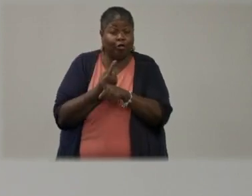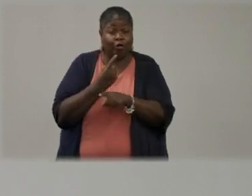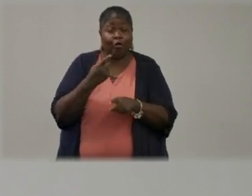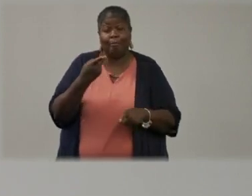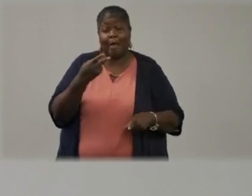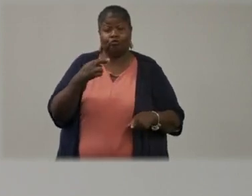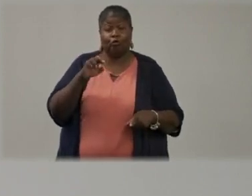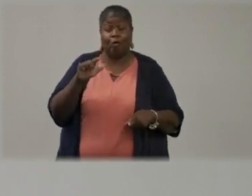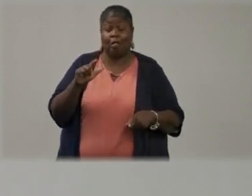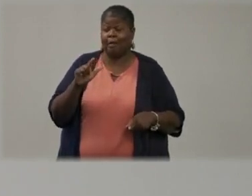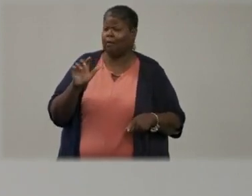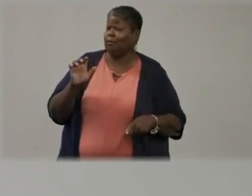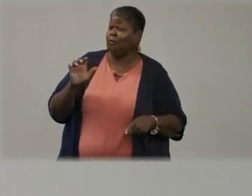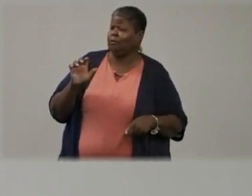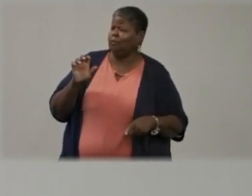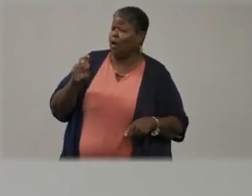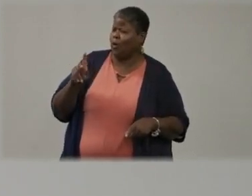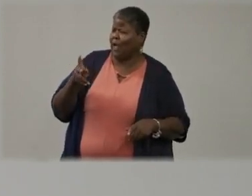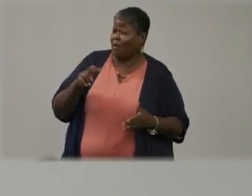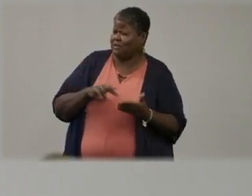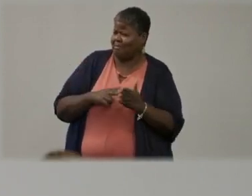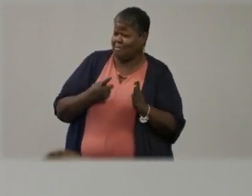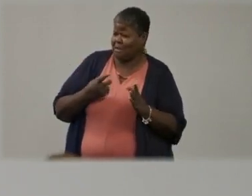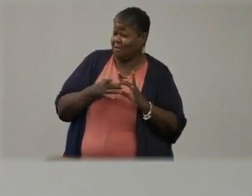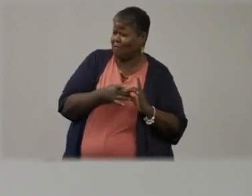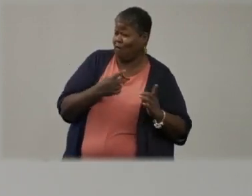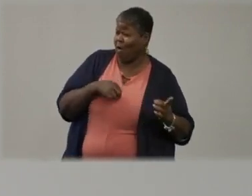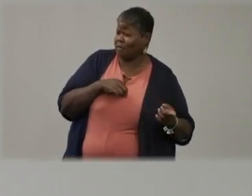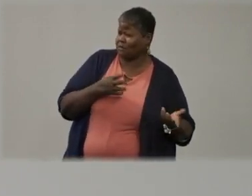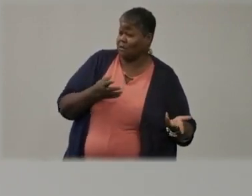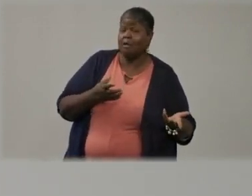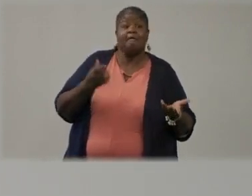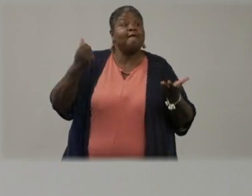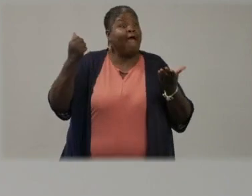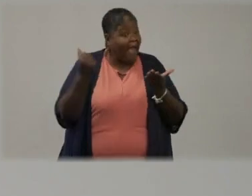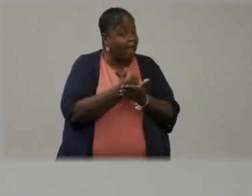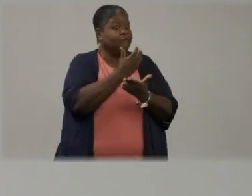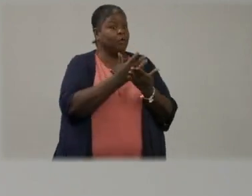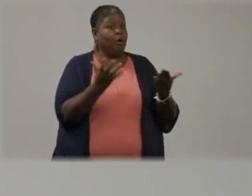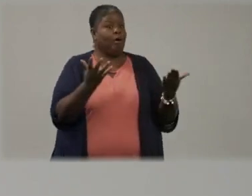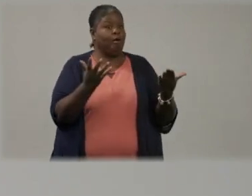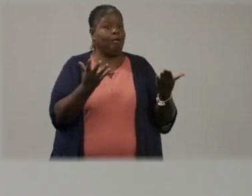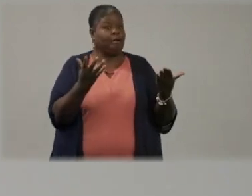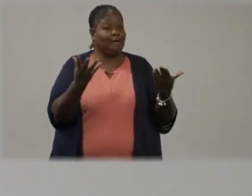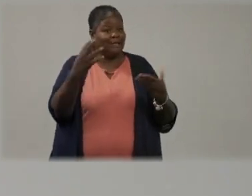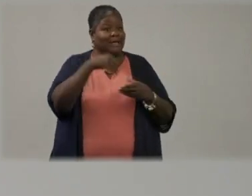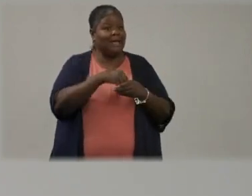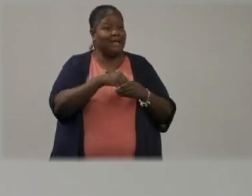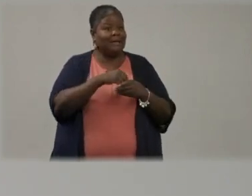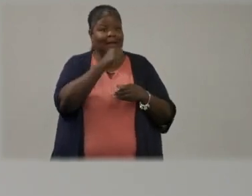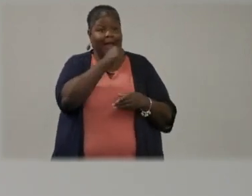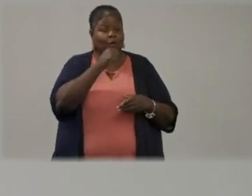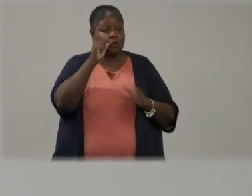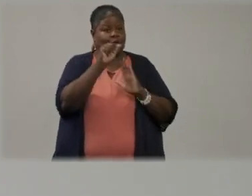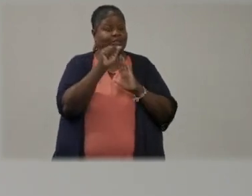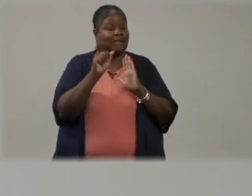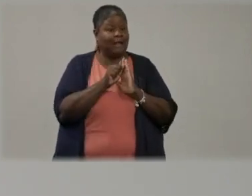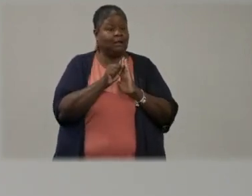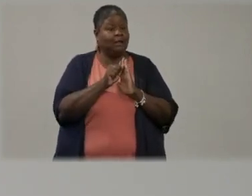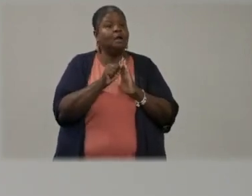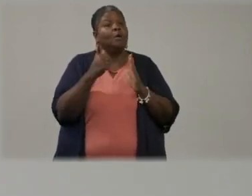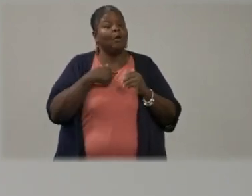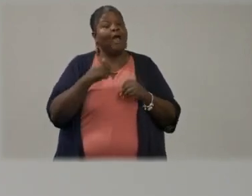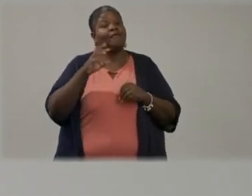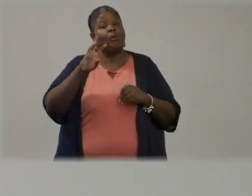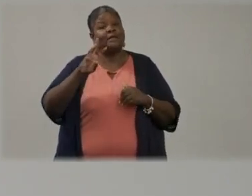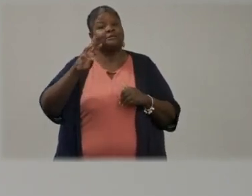petrol." And we were like, okay, what does that mean for us? Well, everyone is in the state of Arizona because we have the Waste